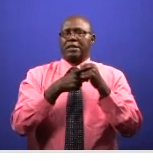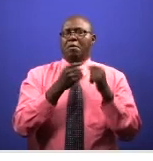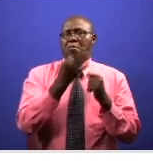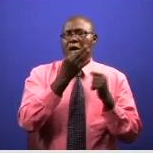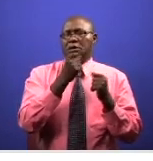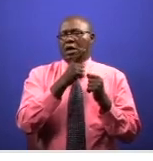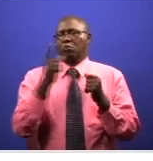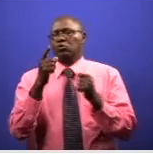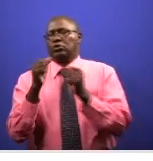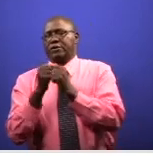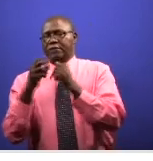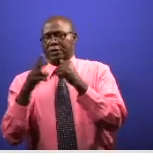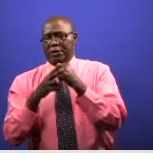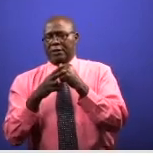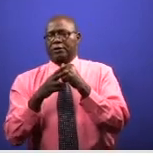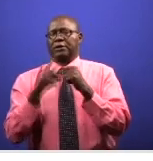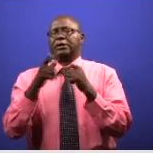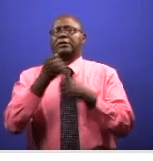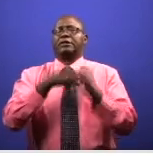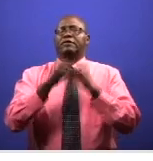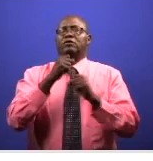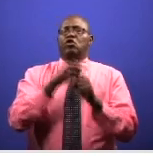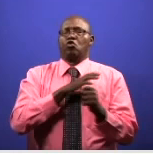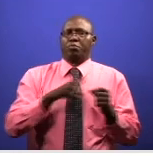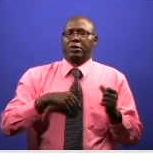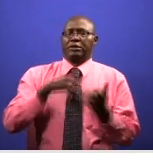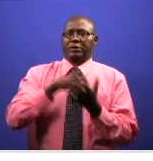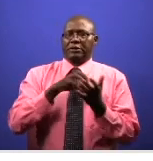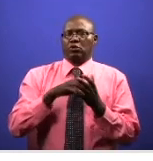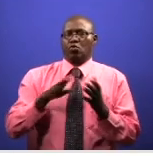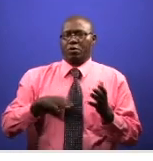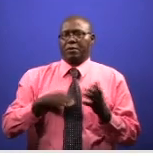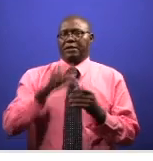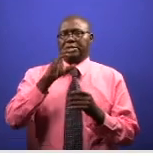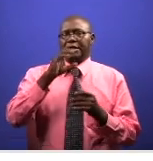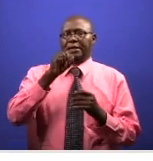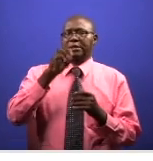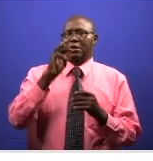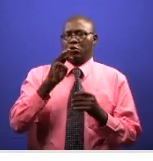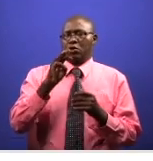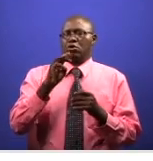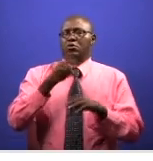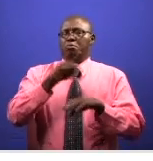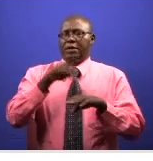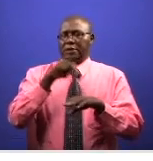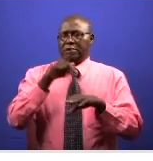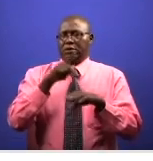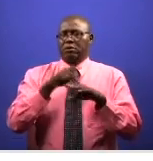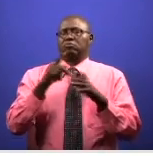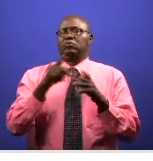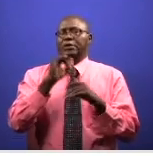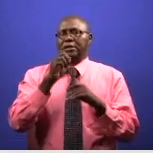the 17th, is an initiative by the Commission on the Status of Women, CSW, the principal global intergovernmental